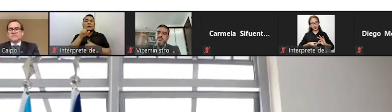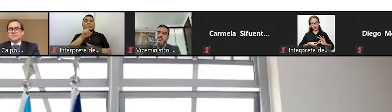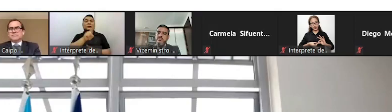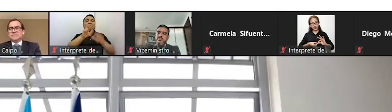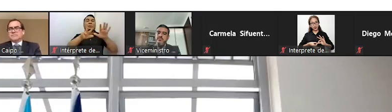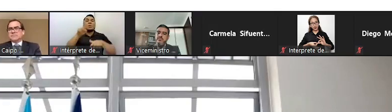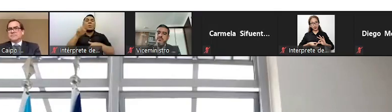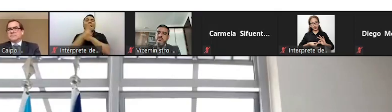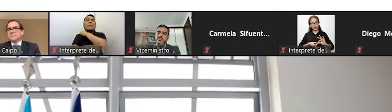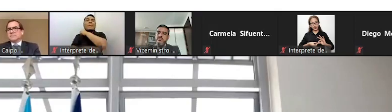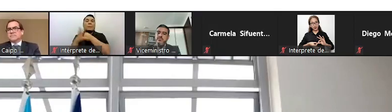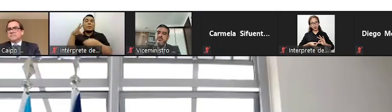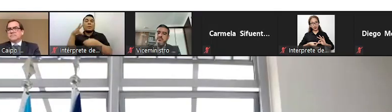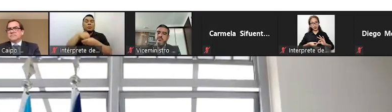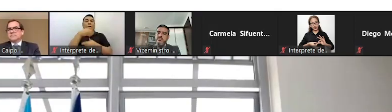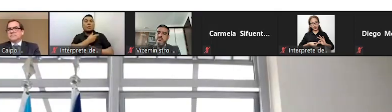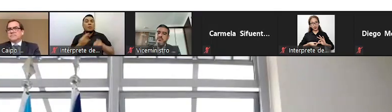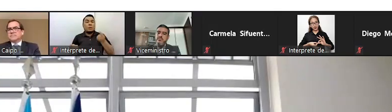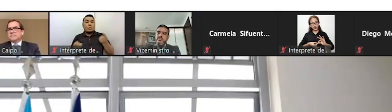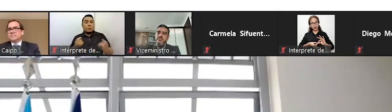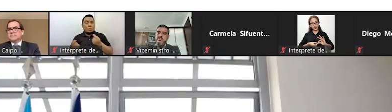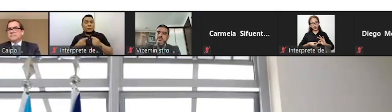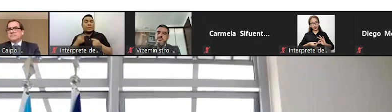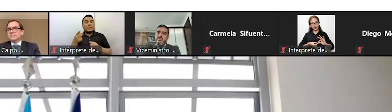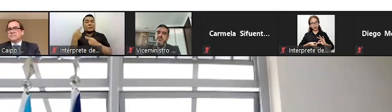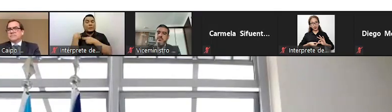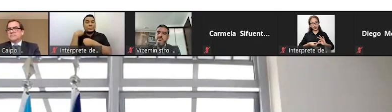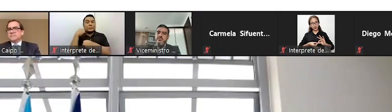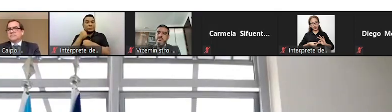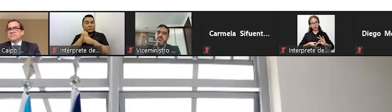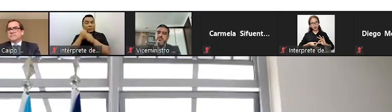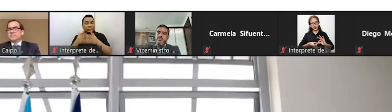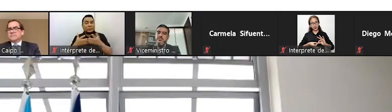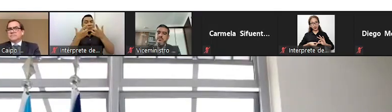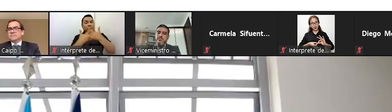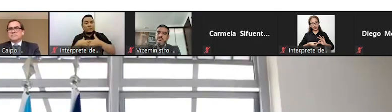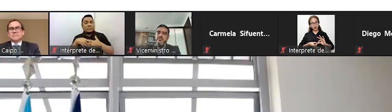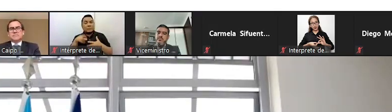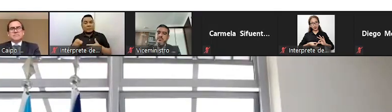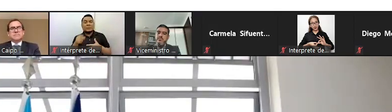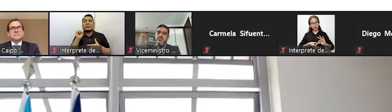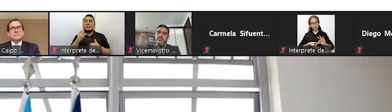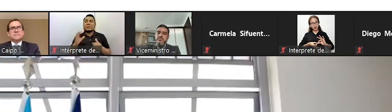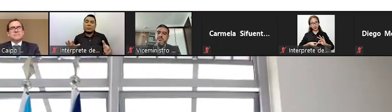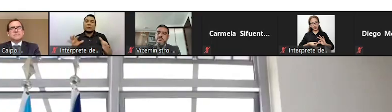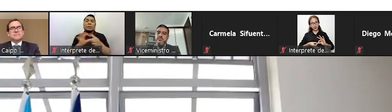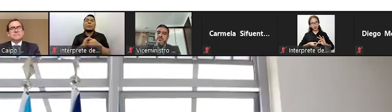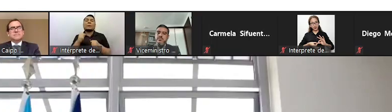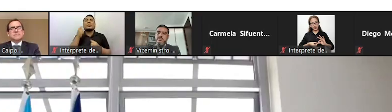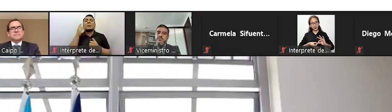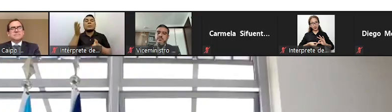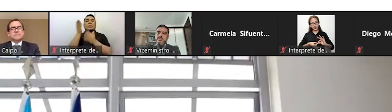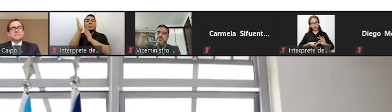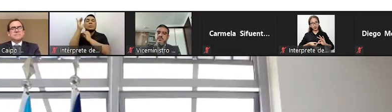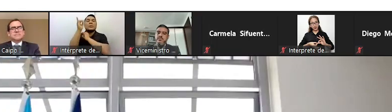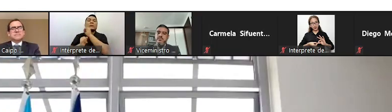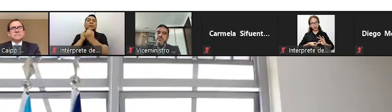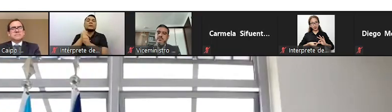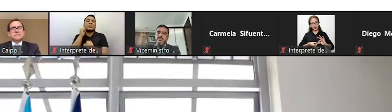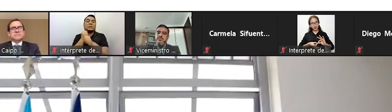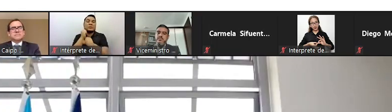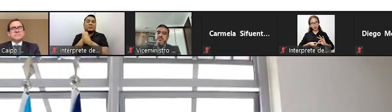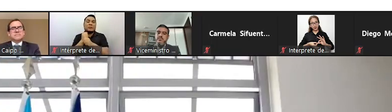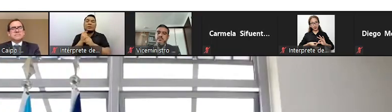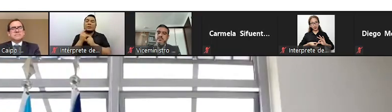week a representation of 181 countries of different governments and workers joining